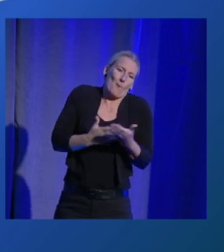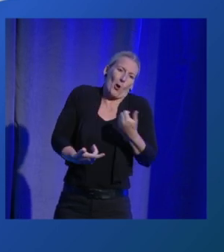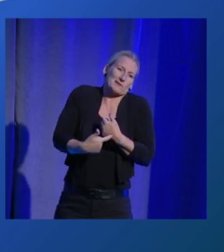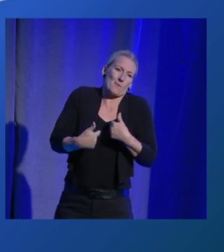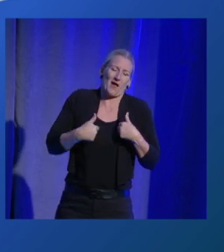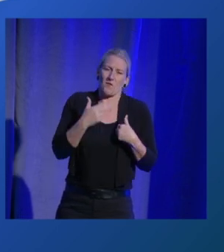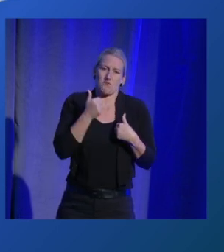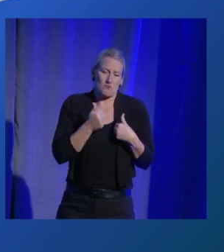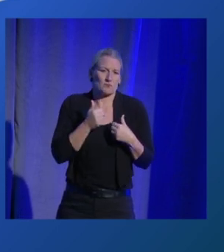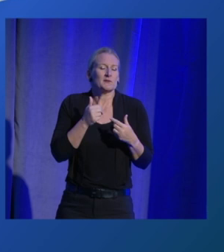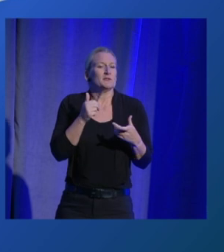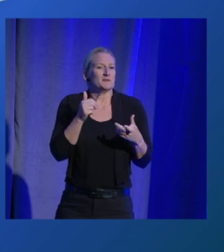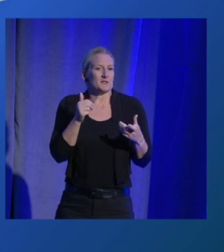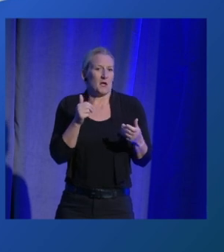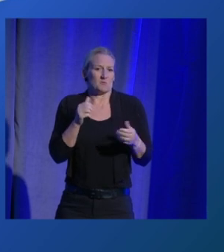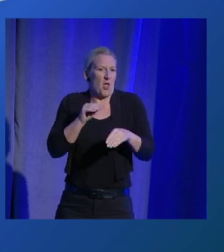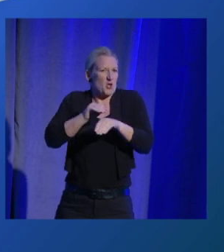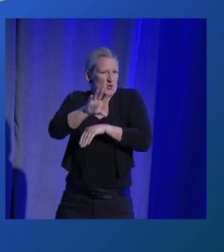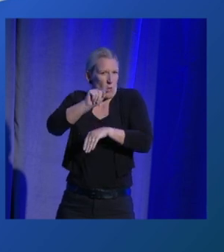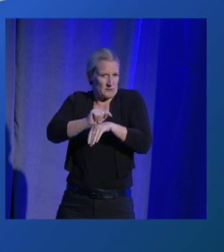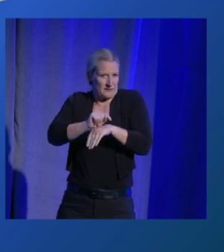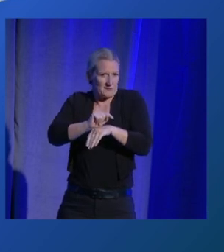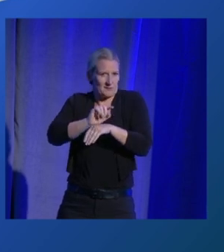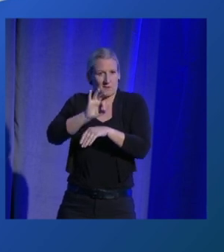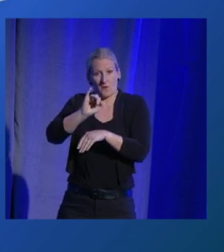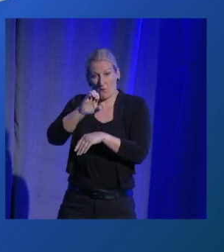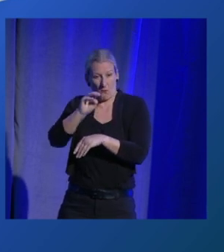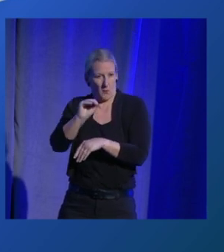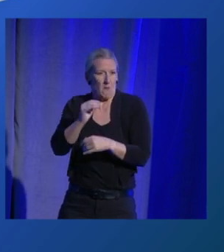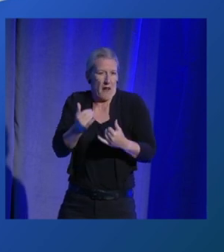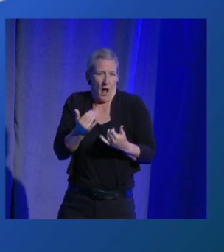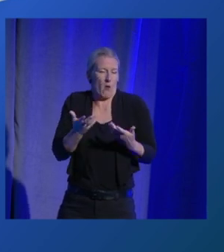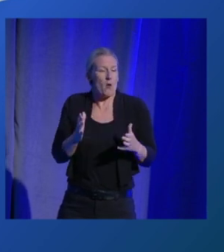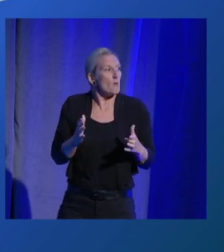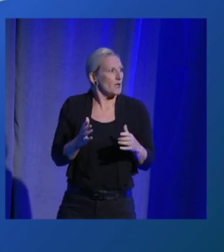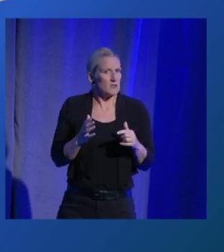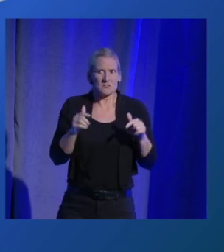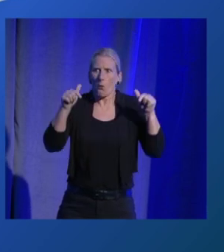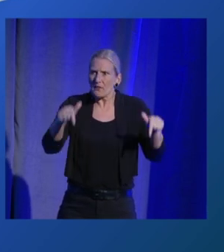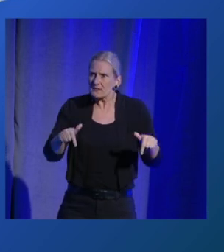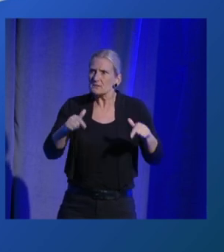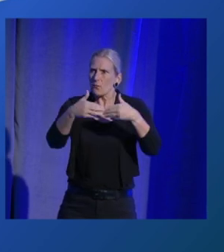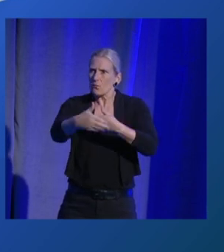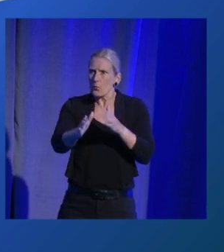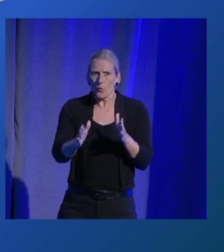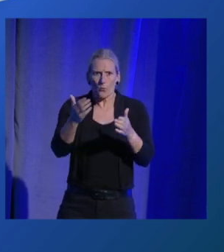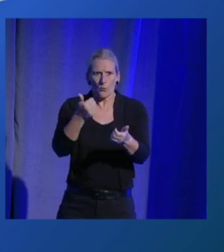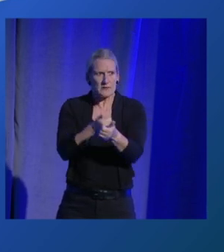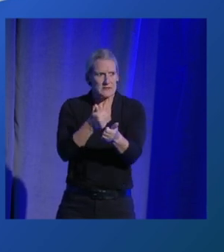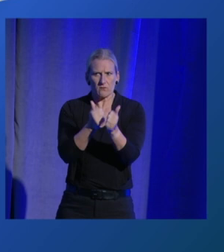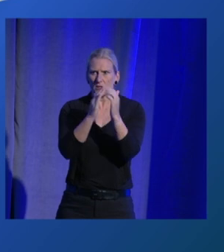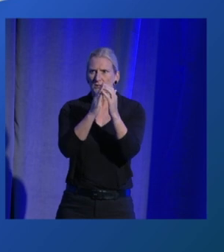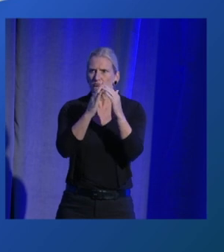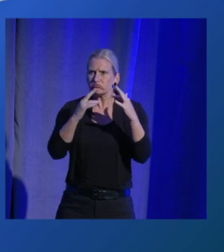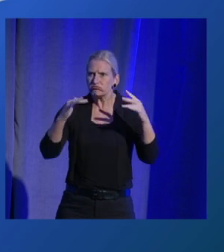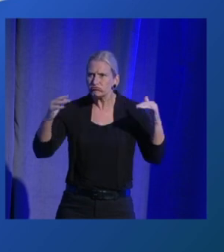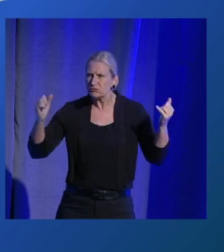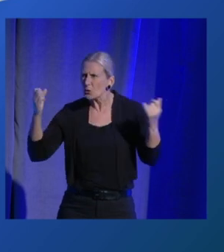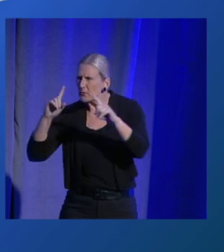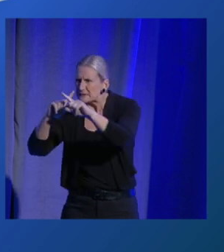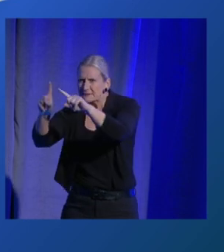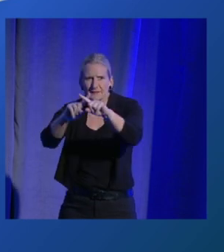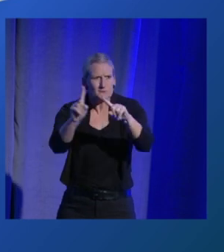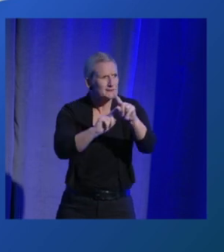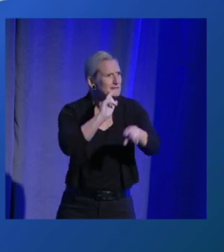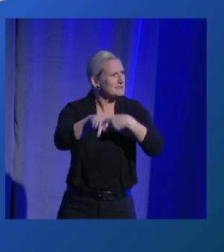consulting firm what is it that I want to say to such a diverse room I thought it was worth taking a a walk past many